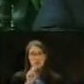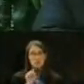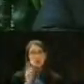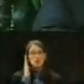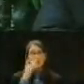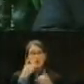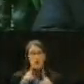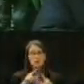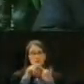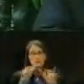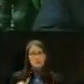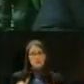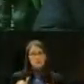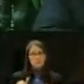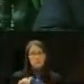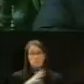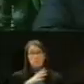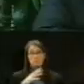you're looking at